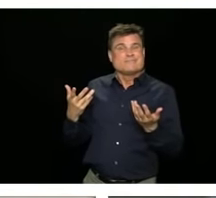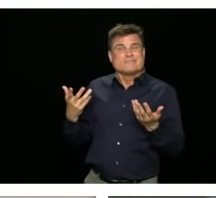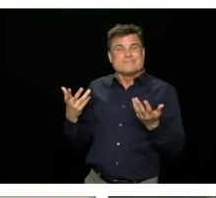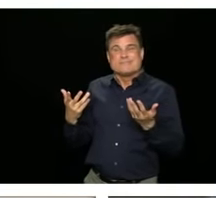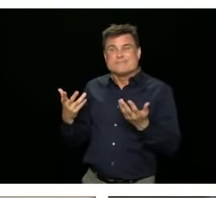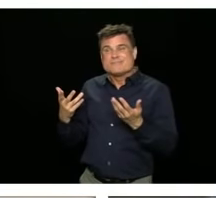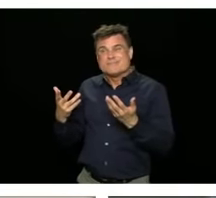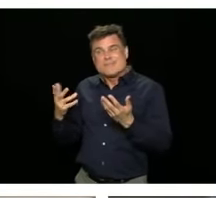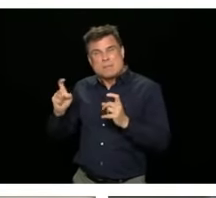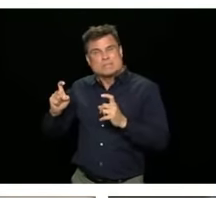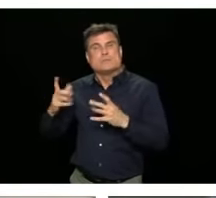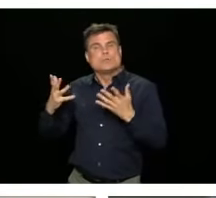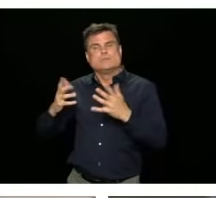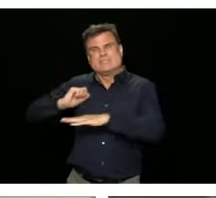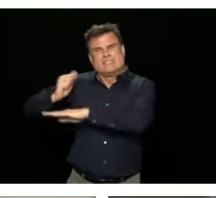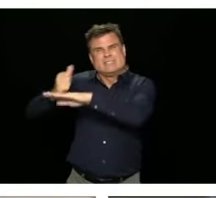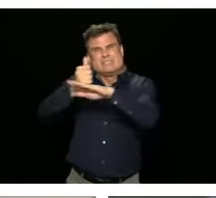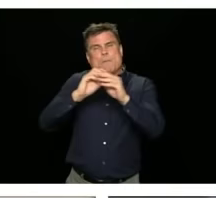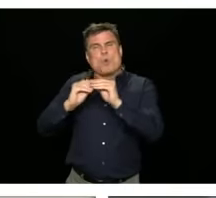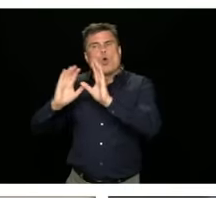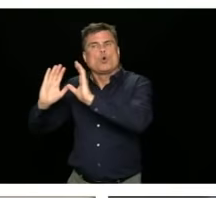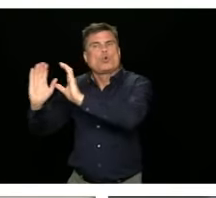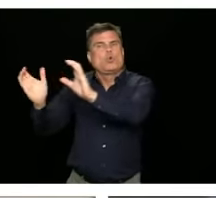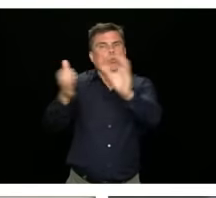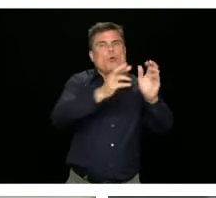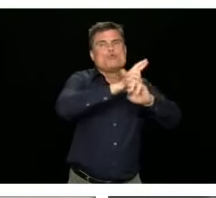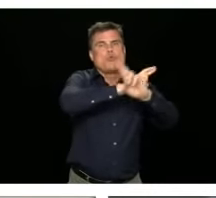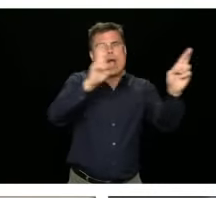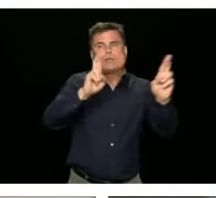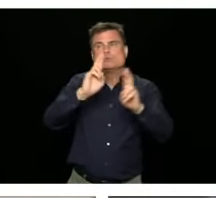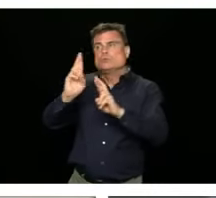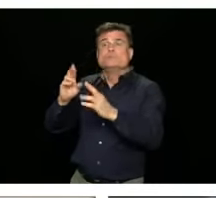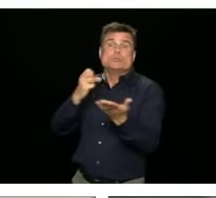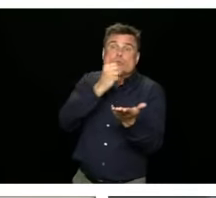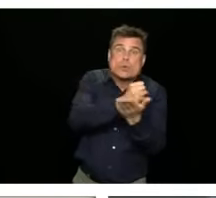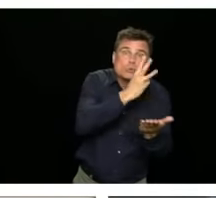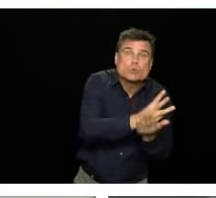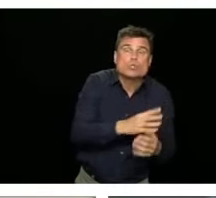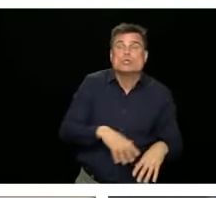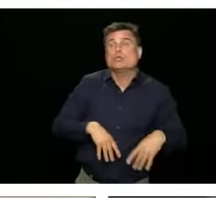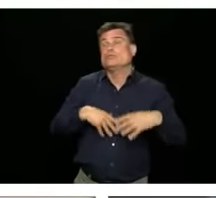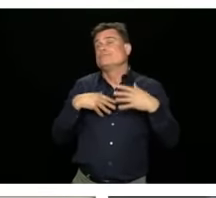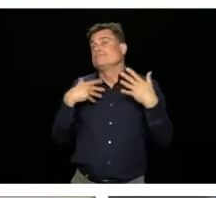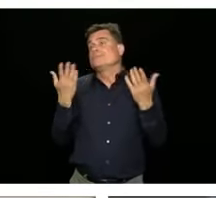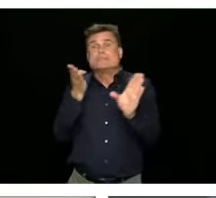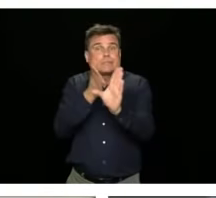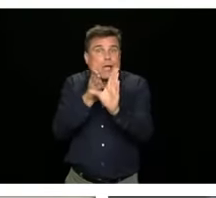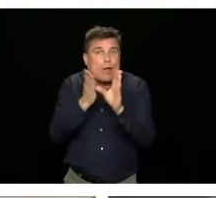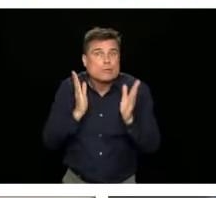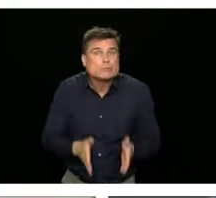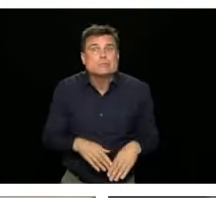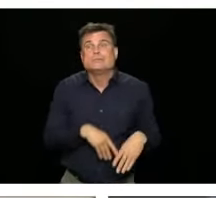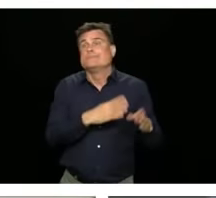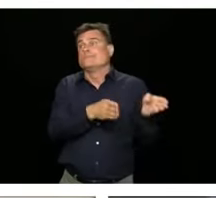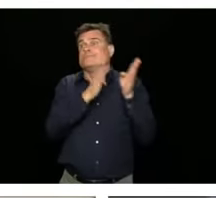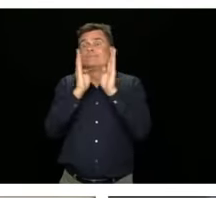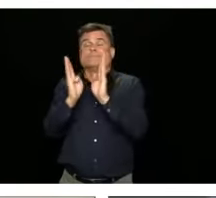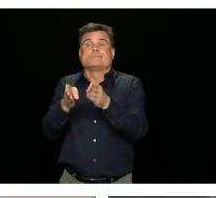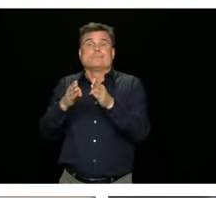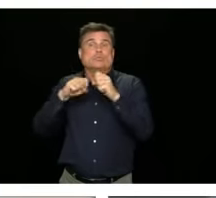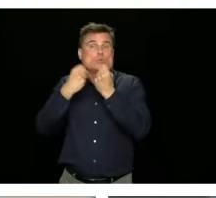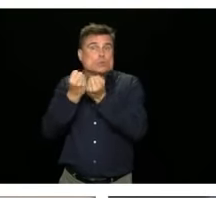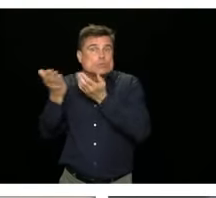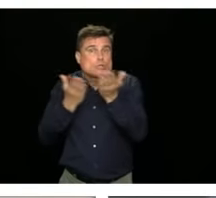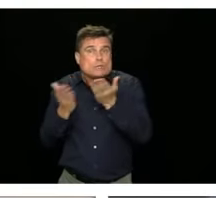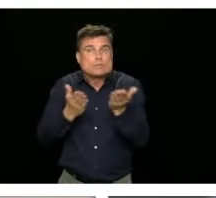and the likes. Thank you. Thank you, Dr. Ismail. Certainly, this is not a very easy conversation to have.